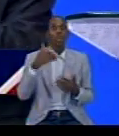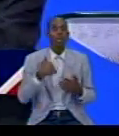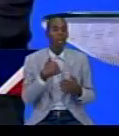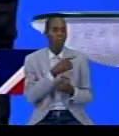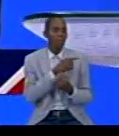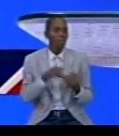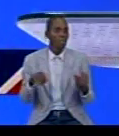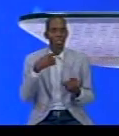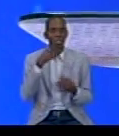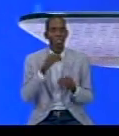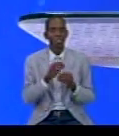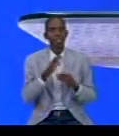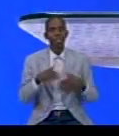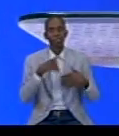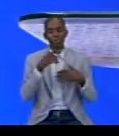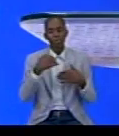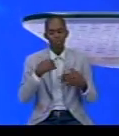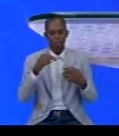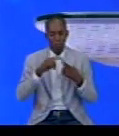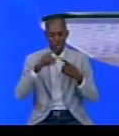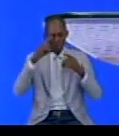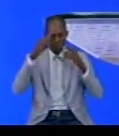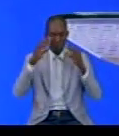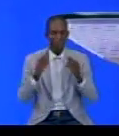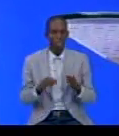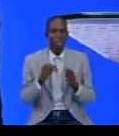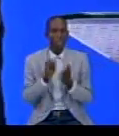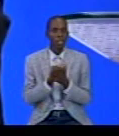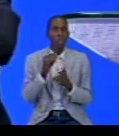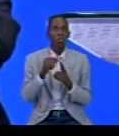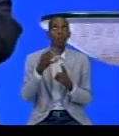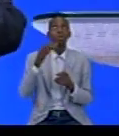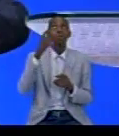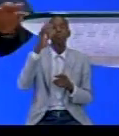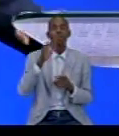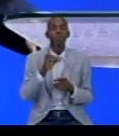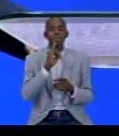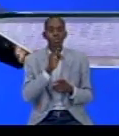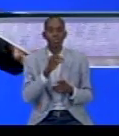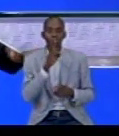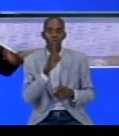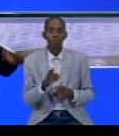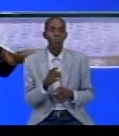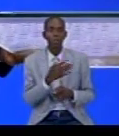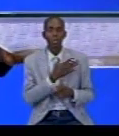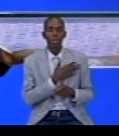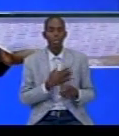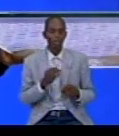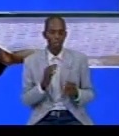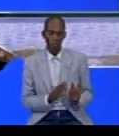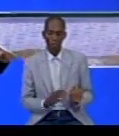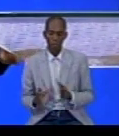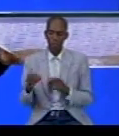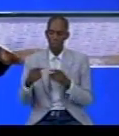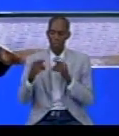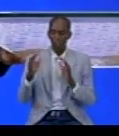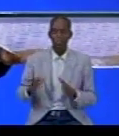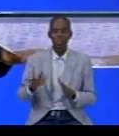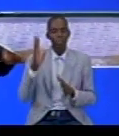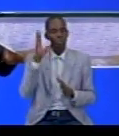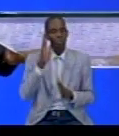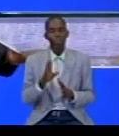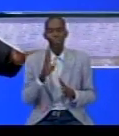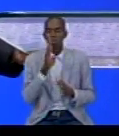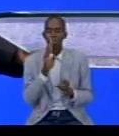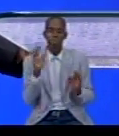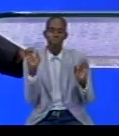in your life. You have to make up your mind that the word of God is truth and the plan of the enemy will come to naught